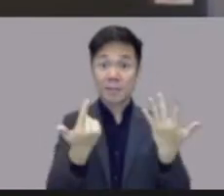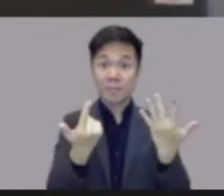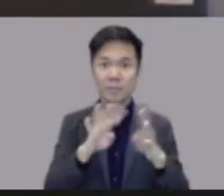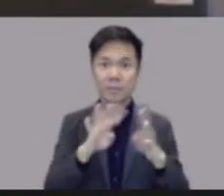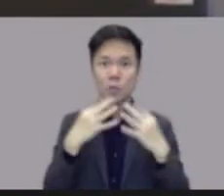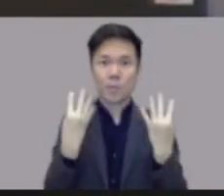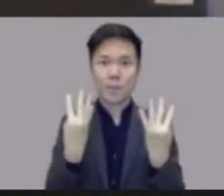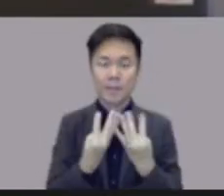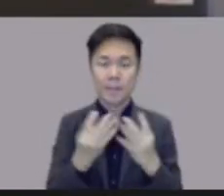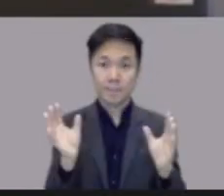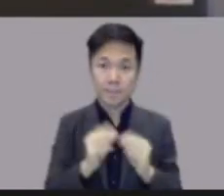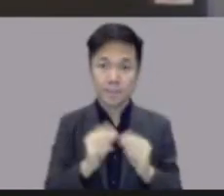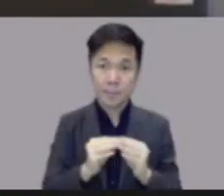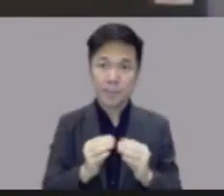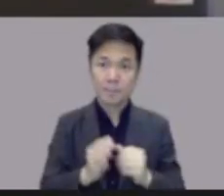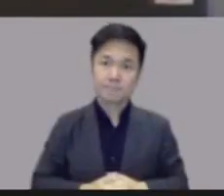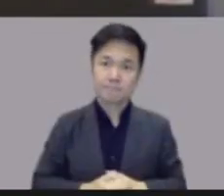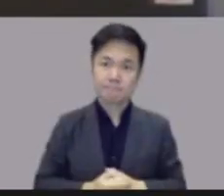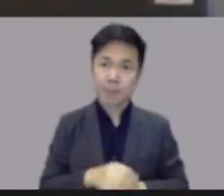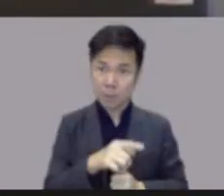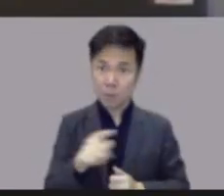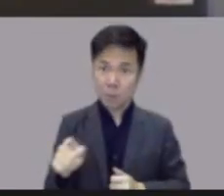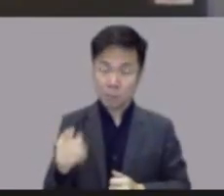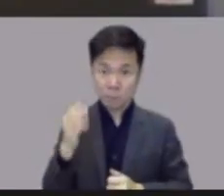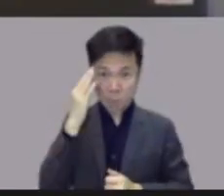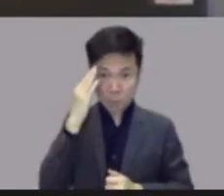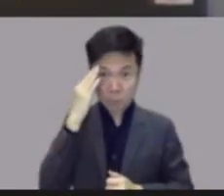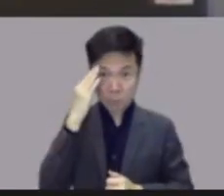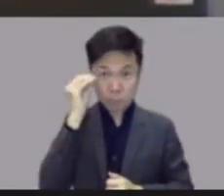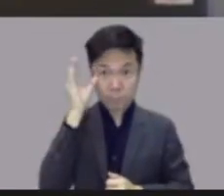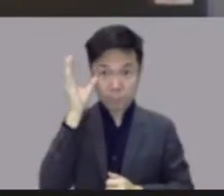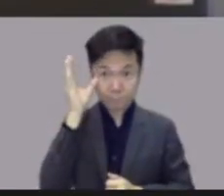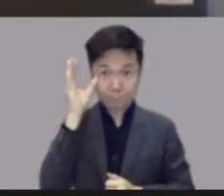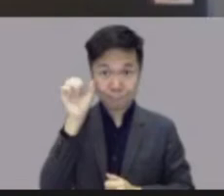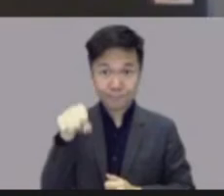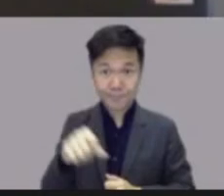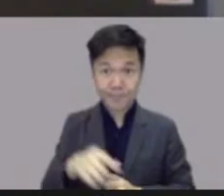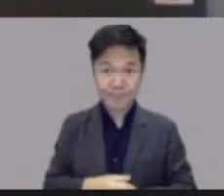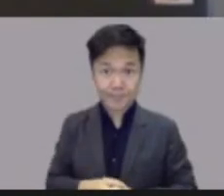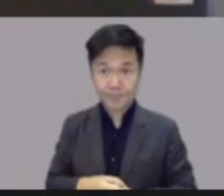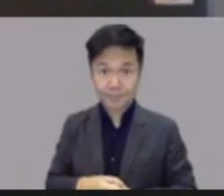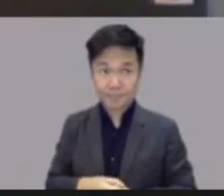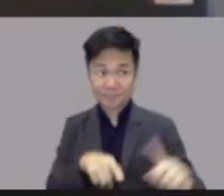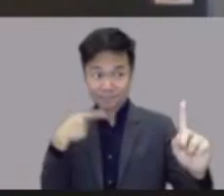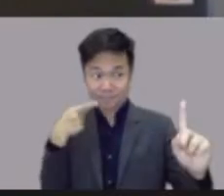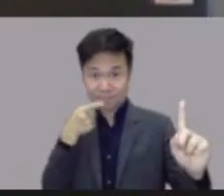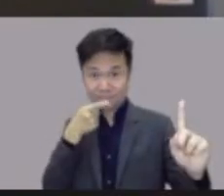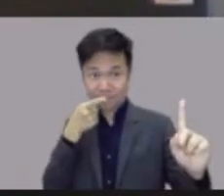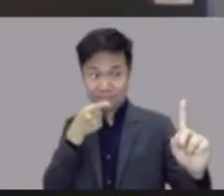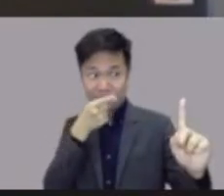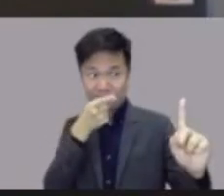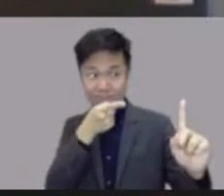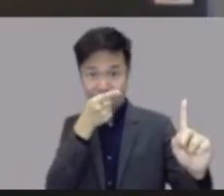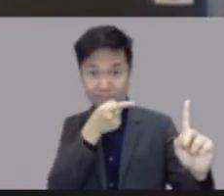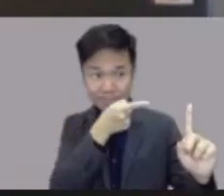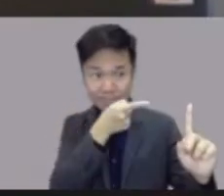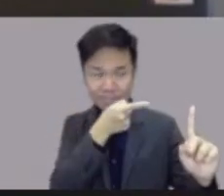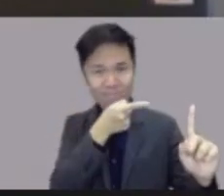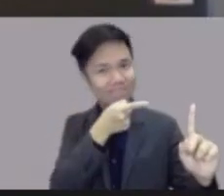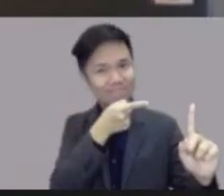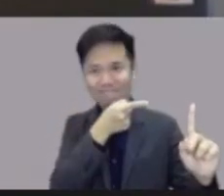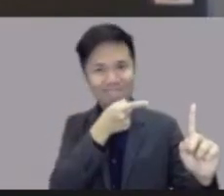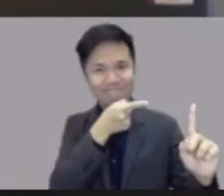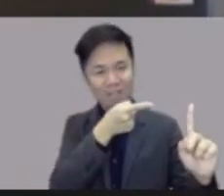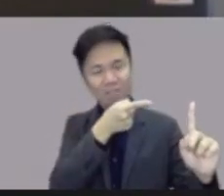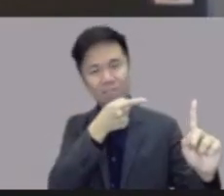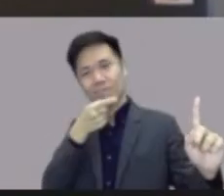so with a very keen awareness that we are still far away from achieving a healthy environment in our region of Asia